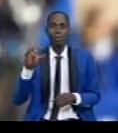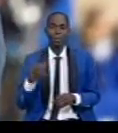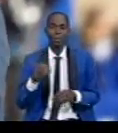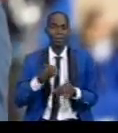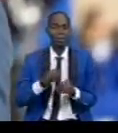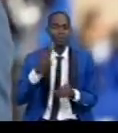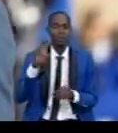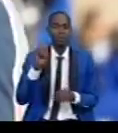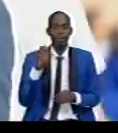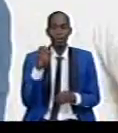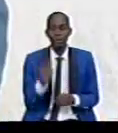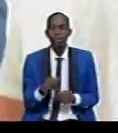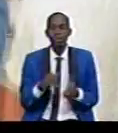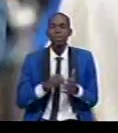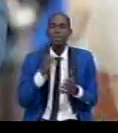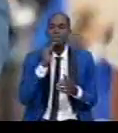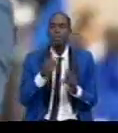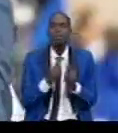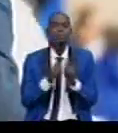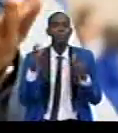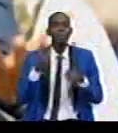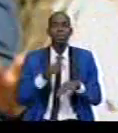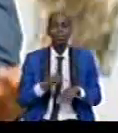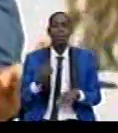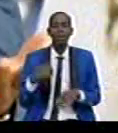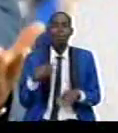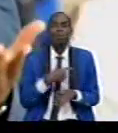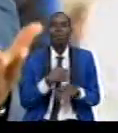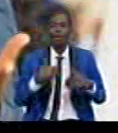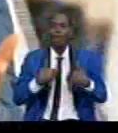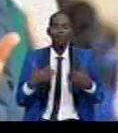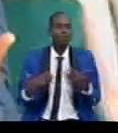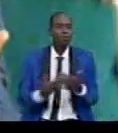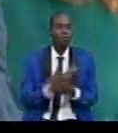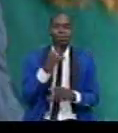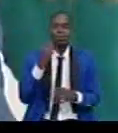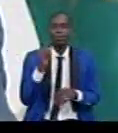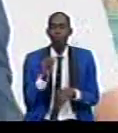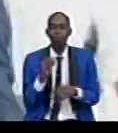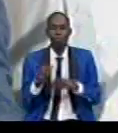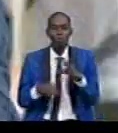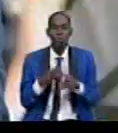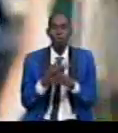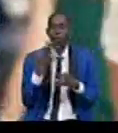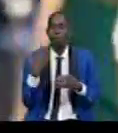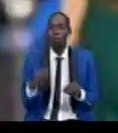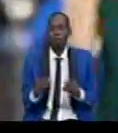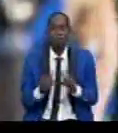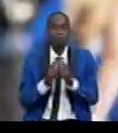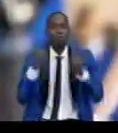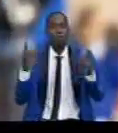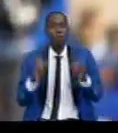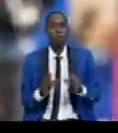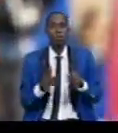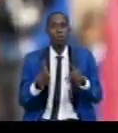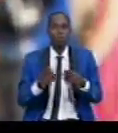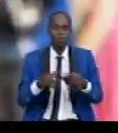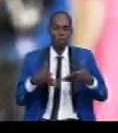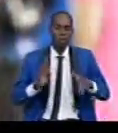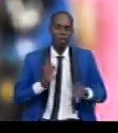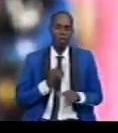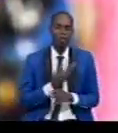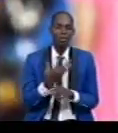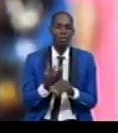It's a great time where we have a new world of great opportunities opening up to enable us to take the gospel